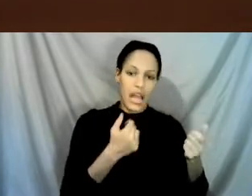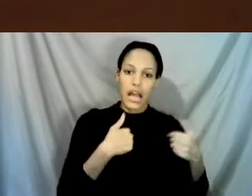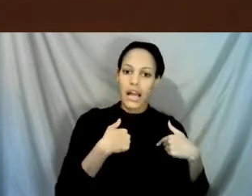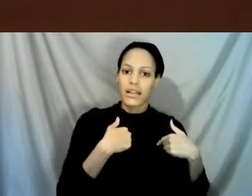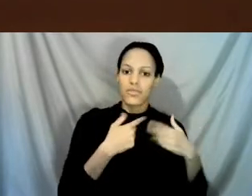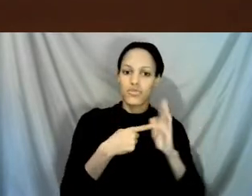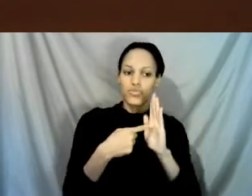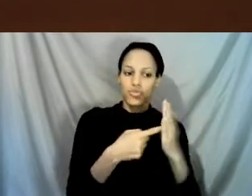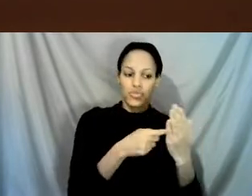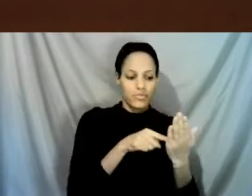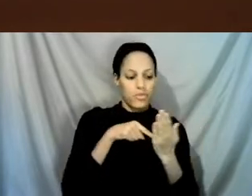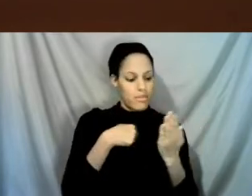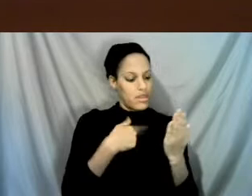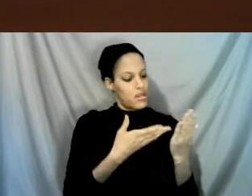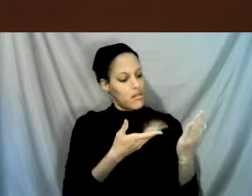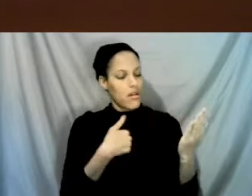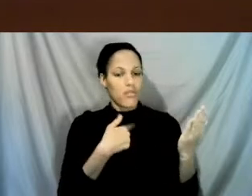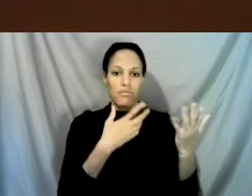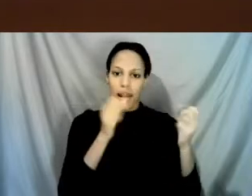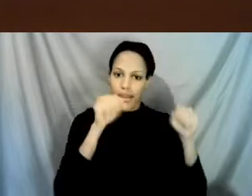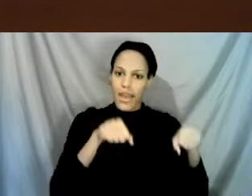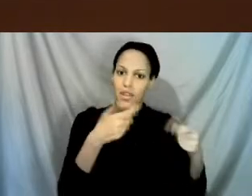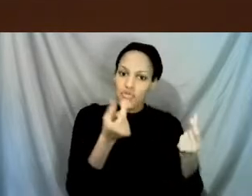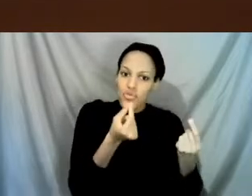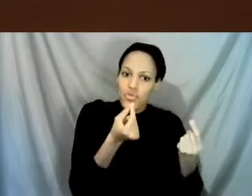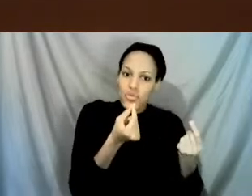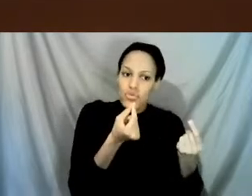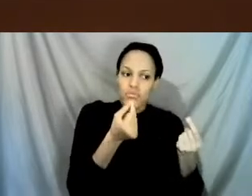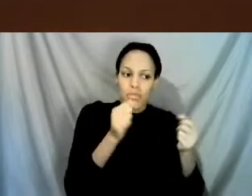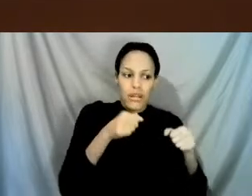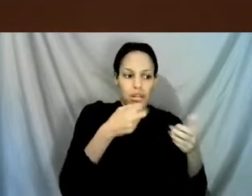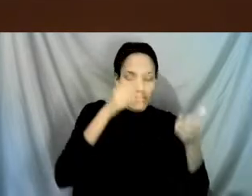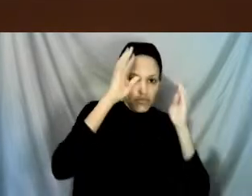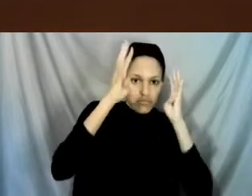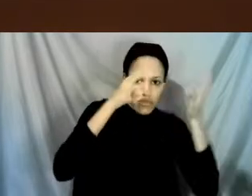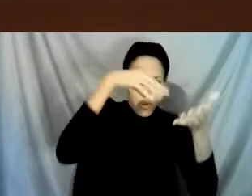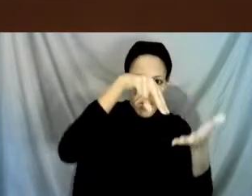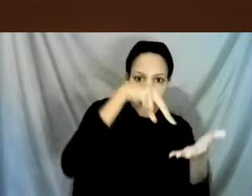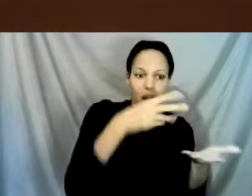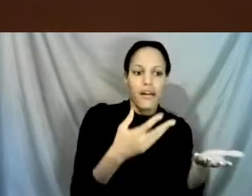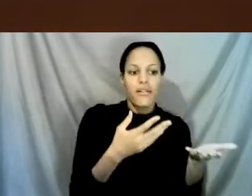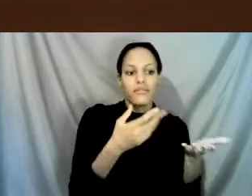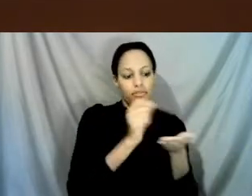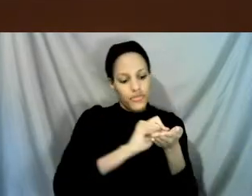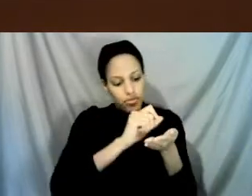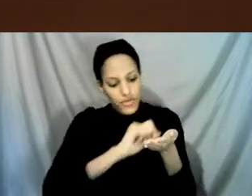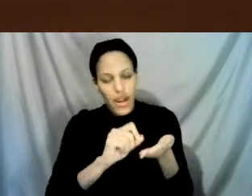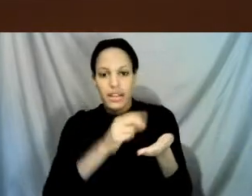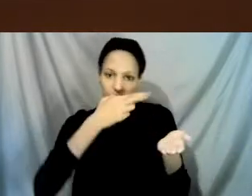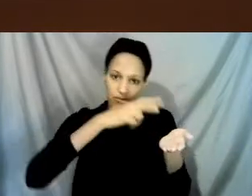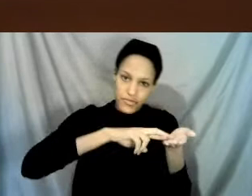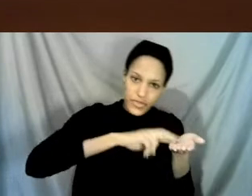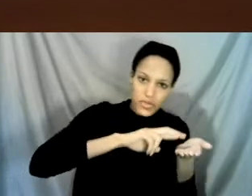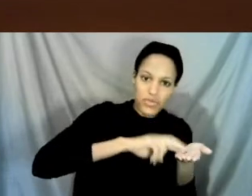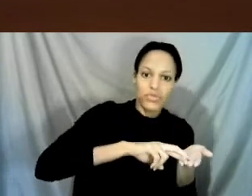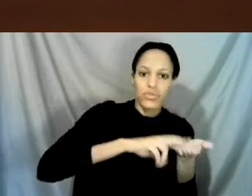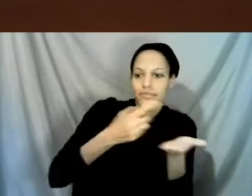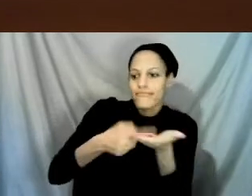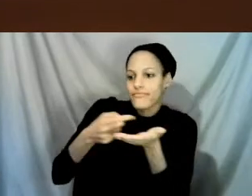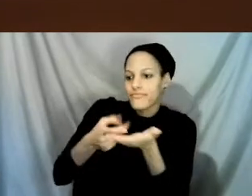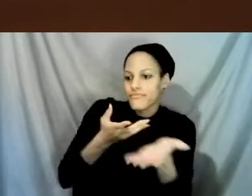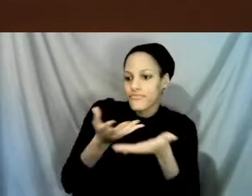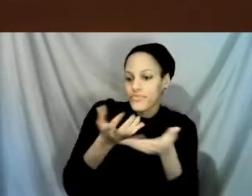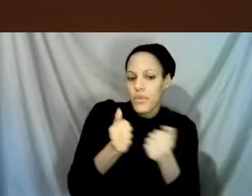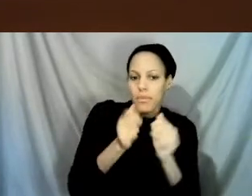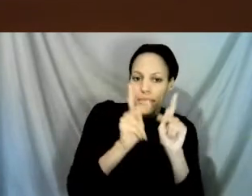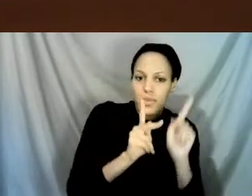of, which is choreograph, direct, think, research, write, talk to people, be informed by